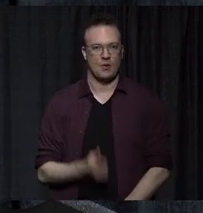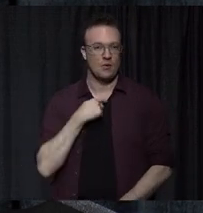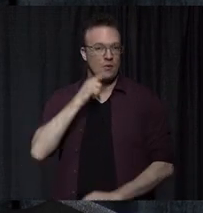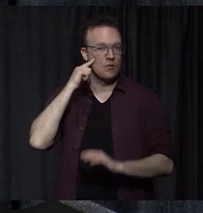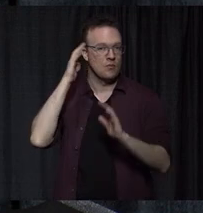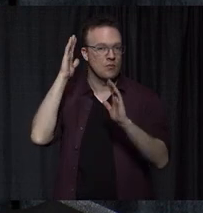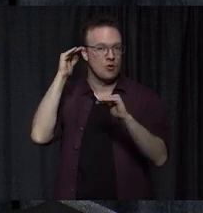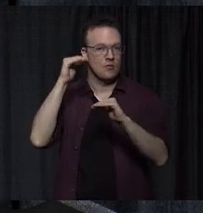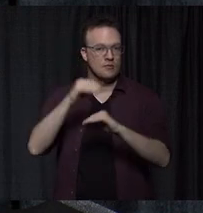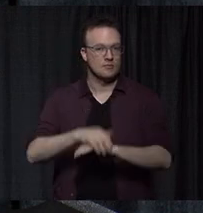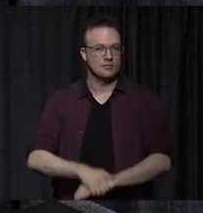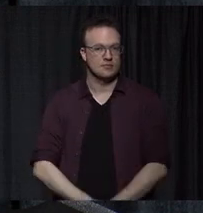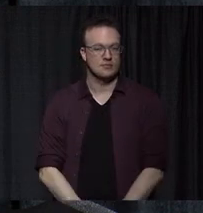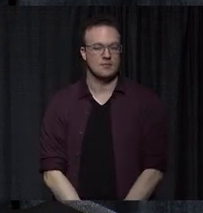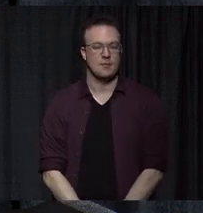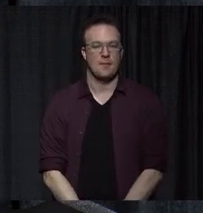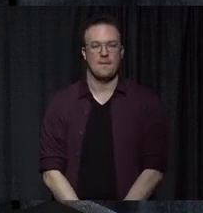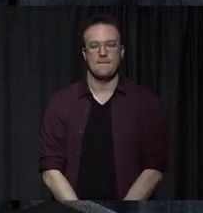hopeful.